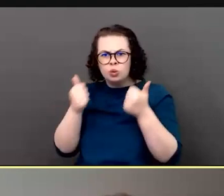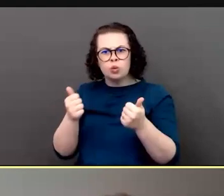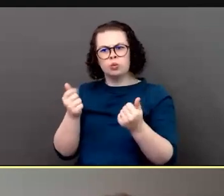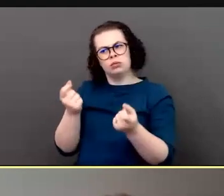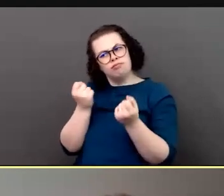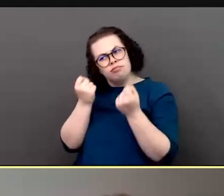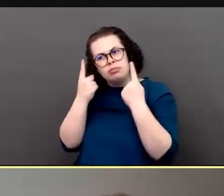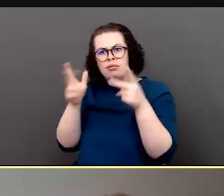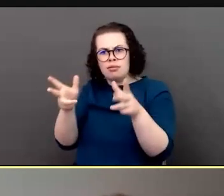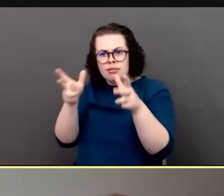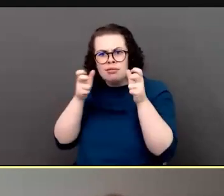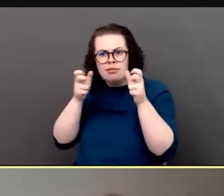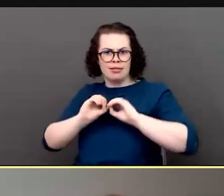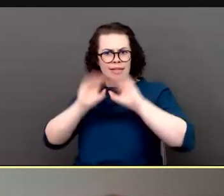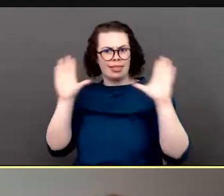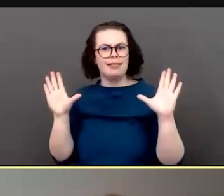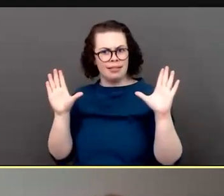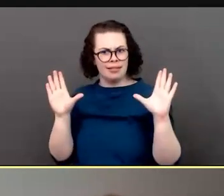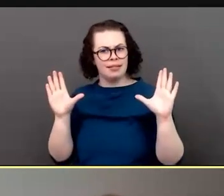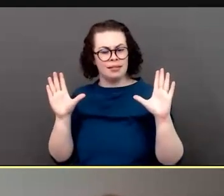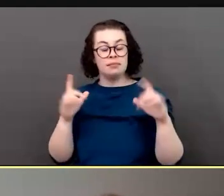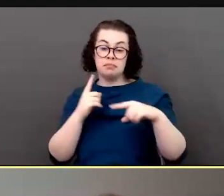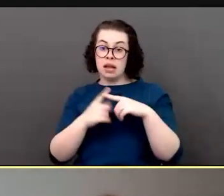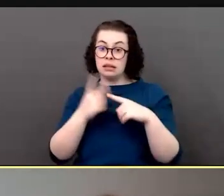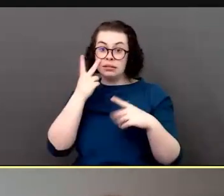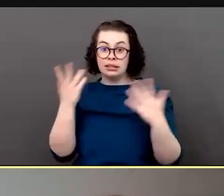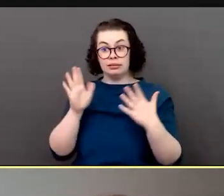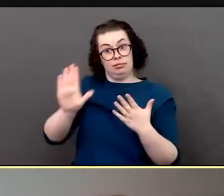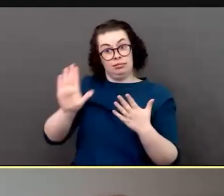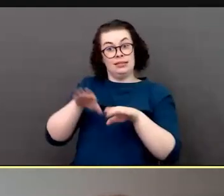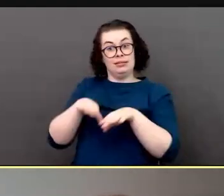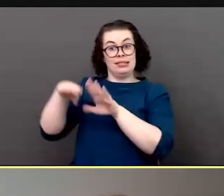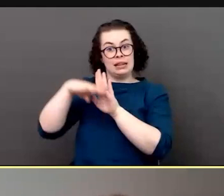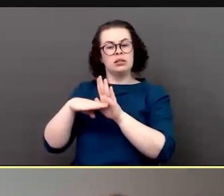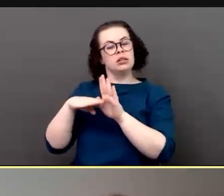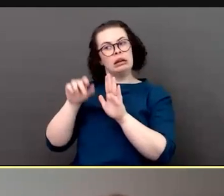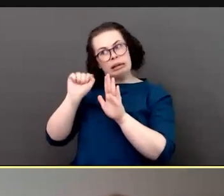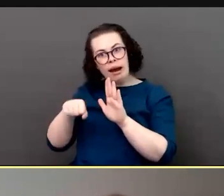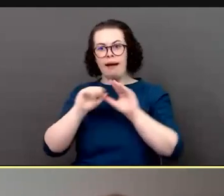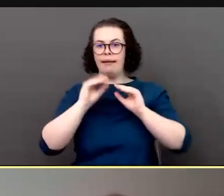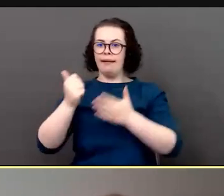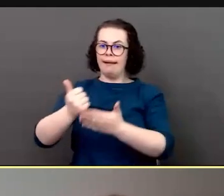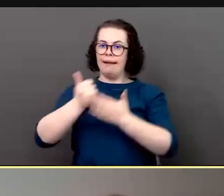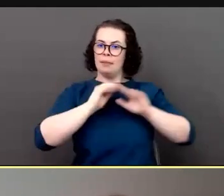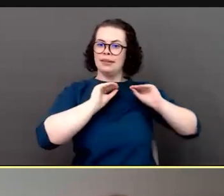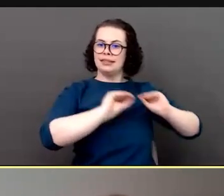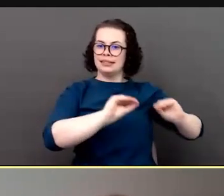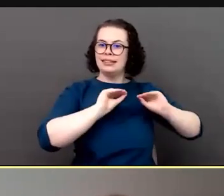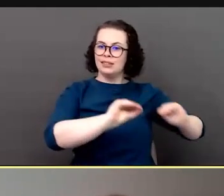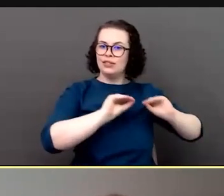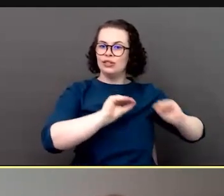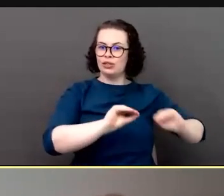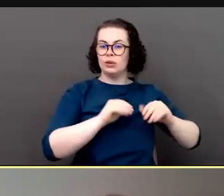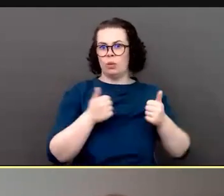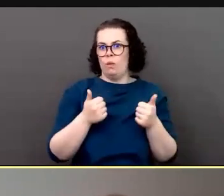see that the document is built with in a very pedagogical way, and that it's so important